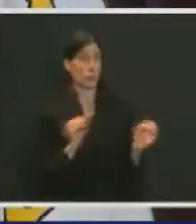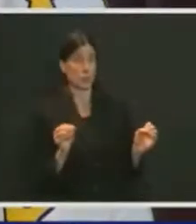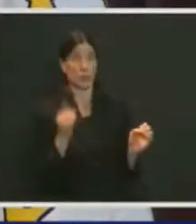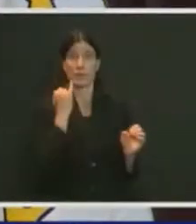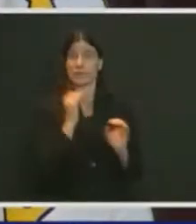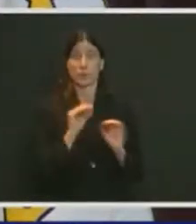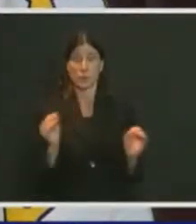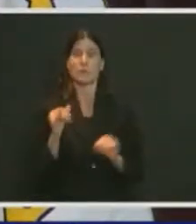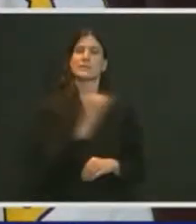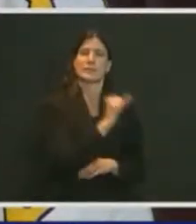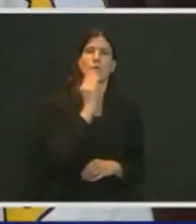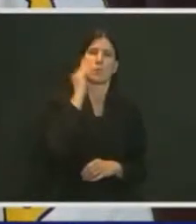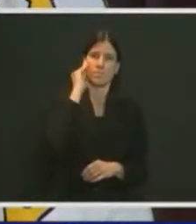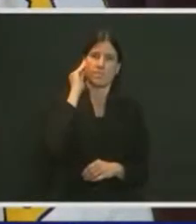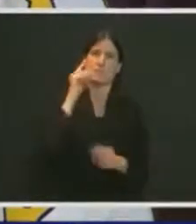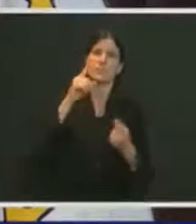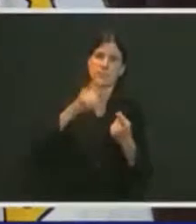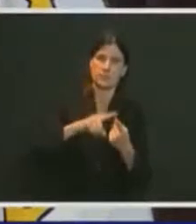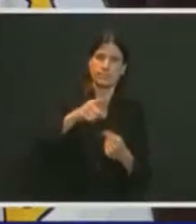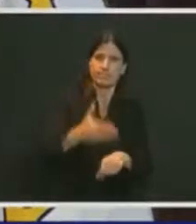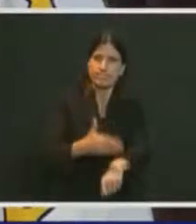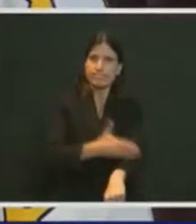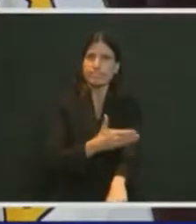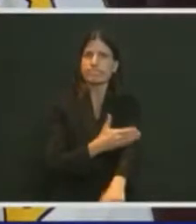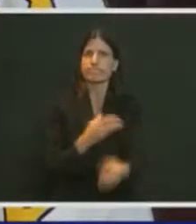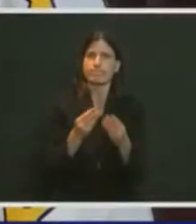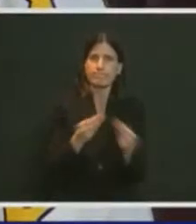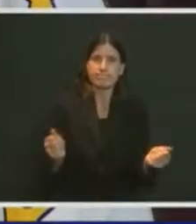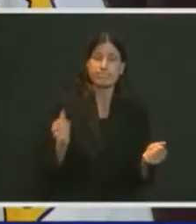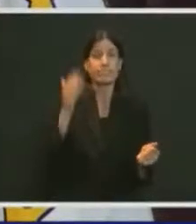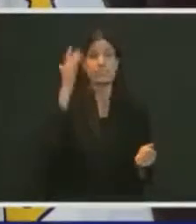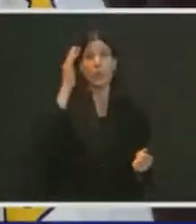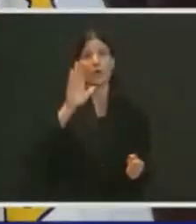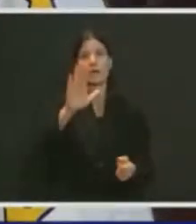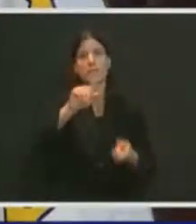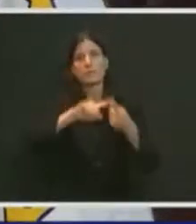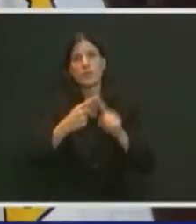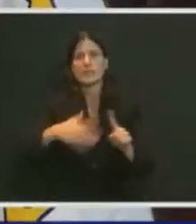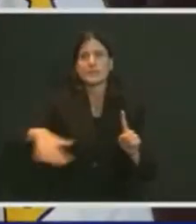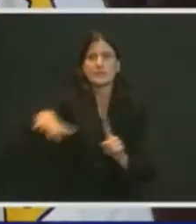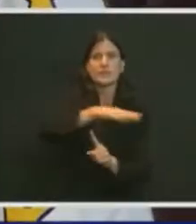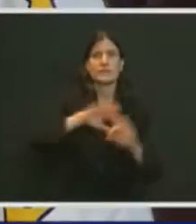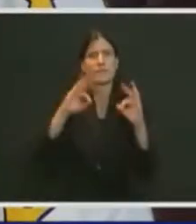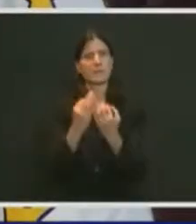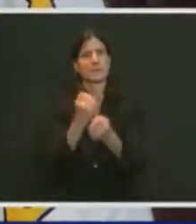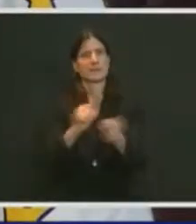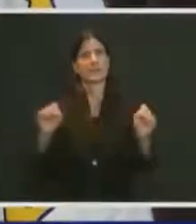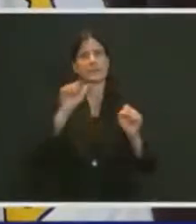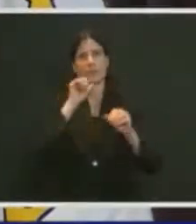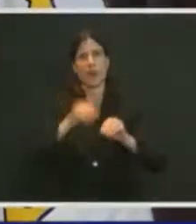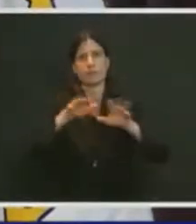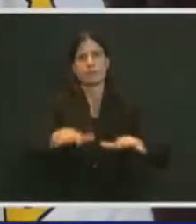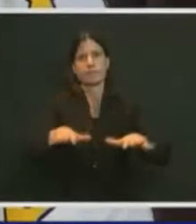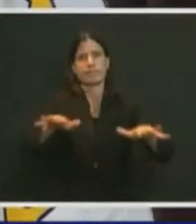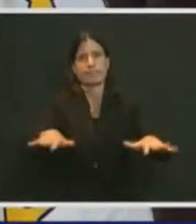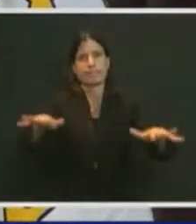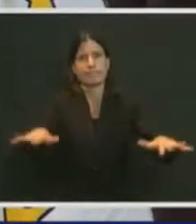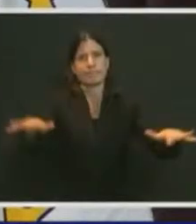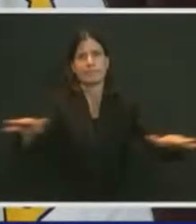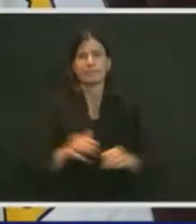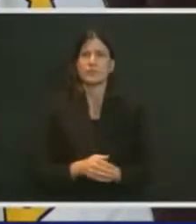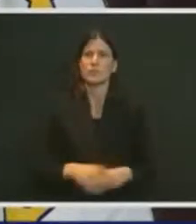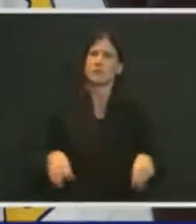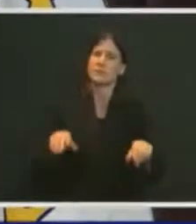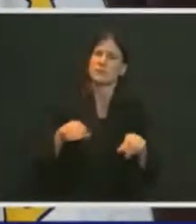you healthy and safe. We have and will continue to amplify the message